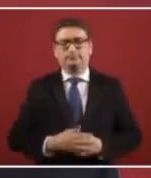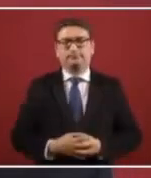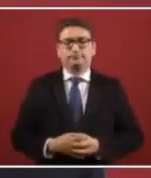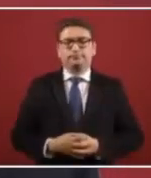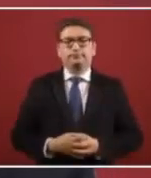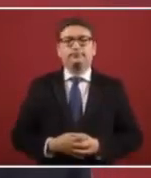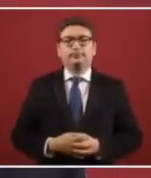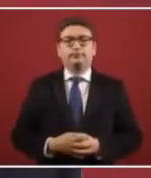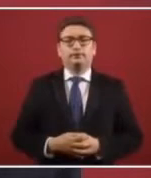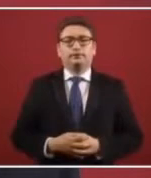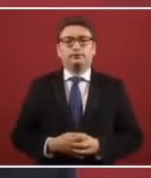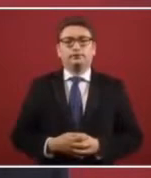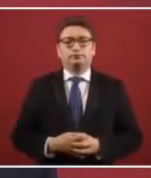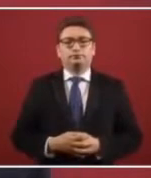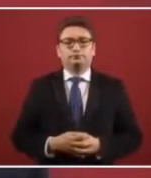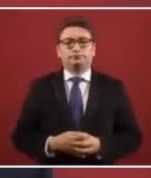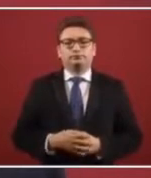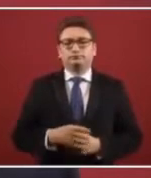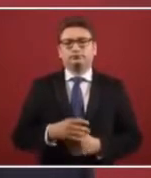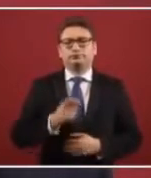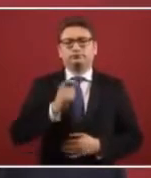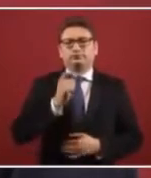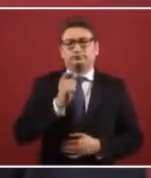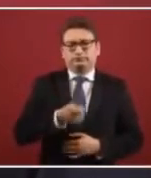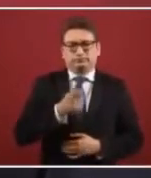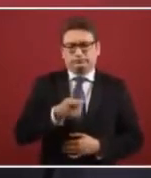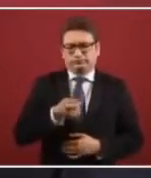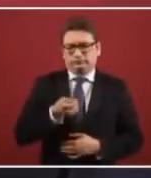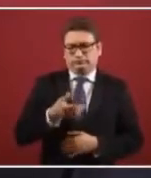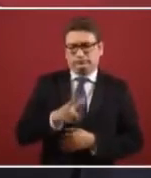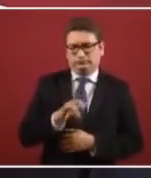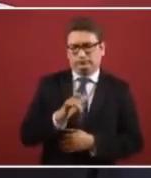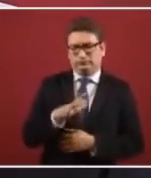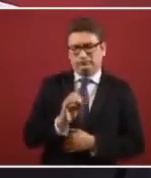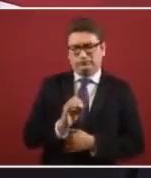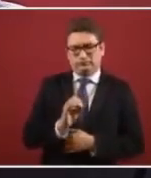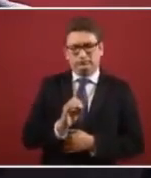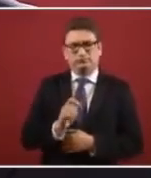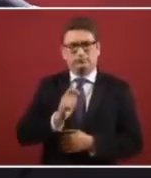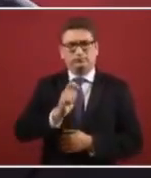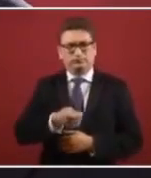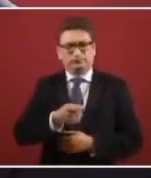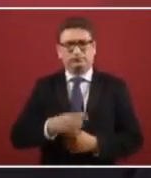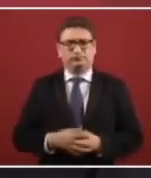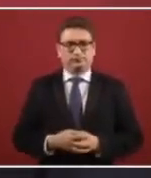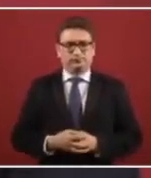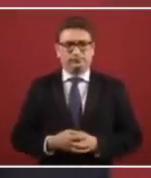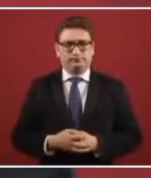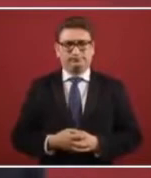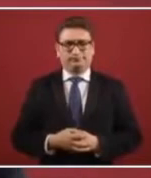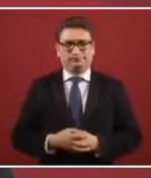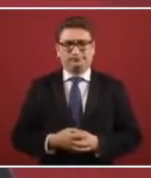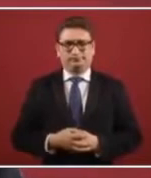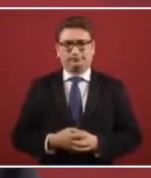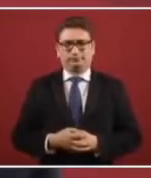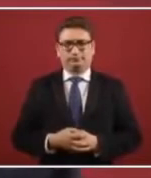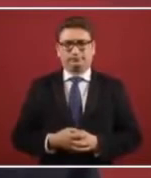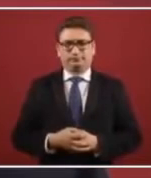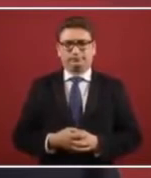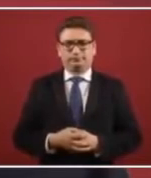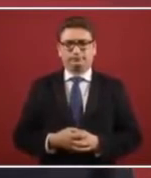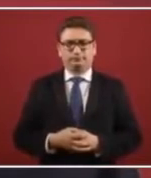what is is the imminence of the innocence of the state of like oh it's that you're able